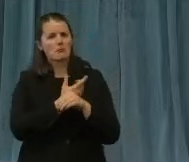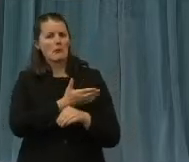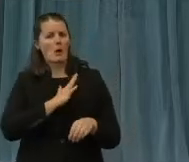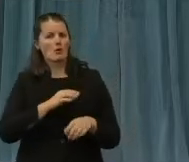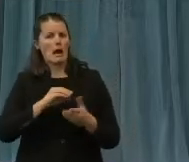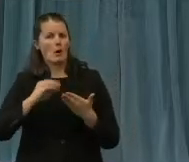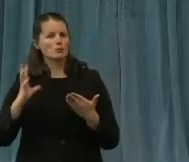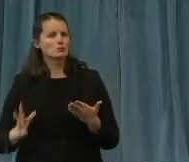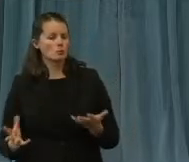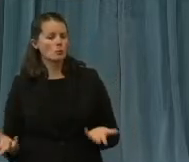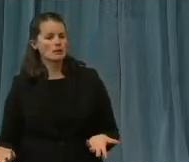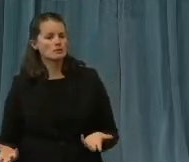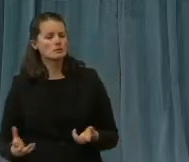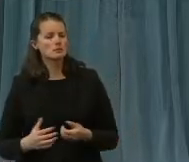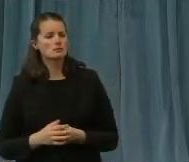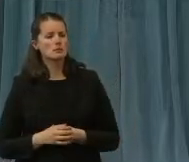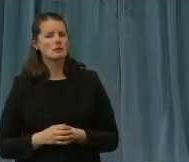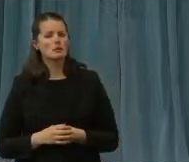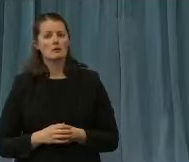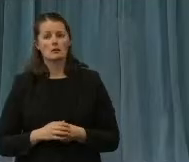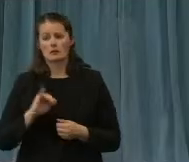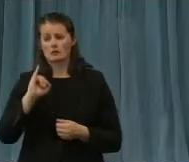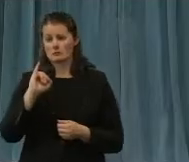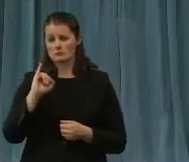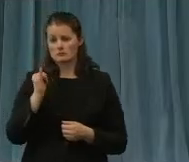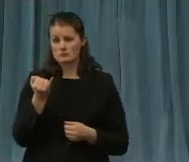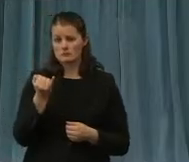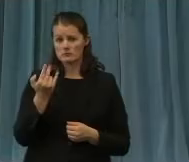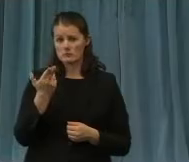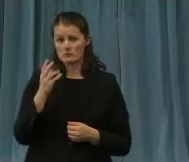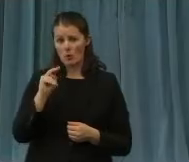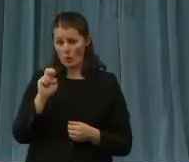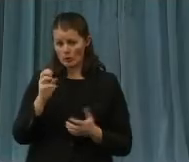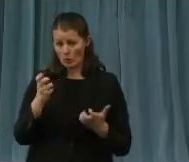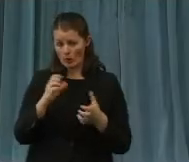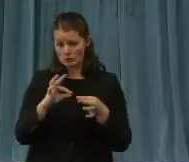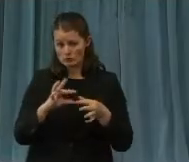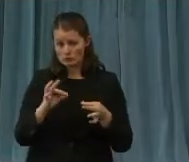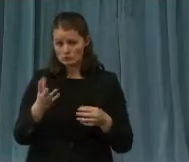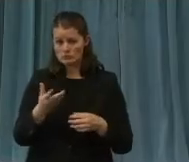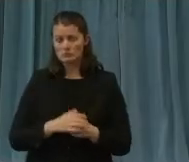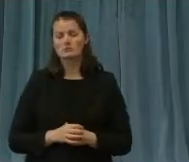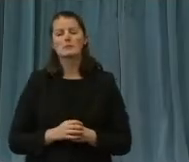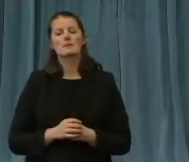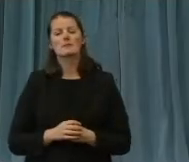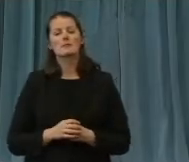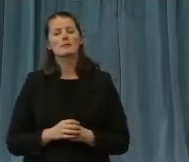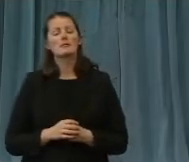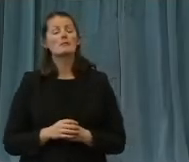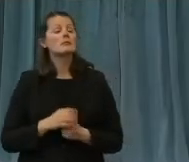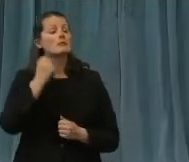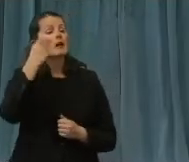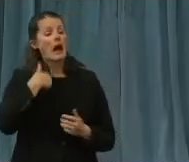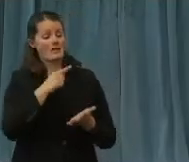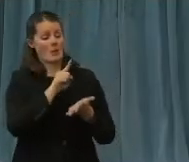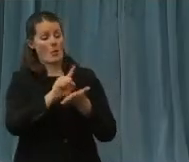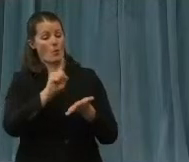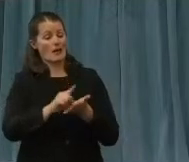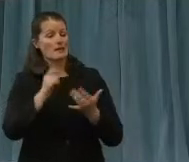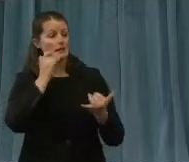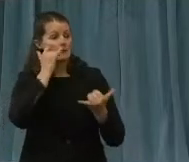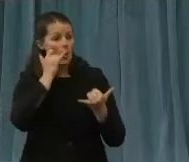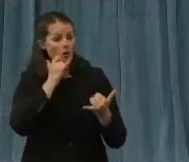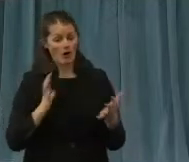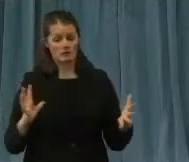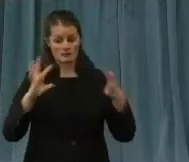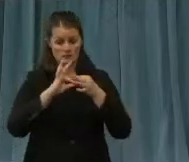Ebert. And Joan, if you want to say something, I mean. So I have weekly calls with the superintendents themselves. We work